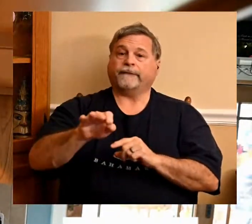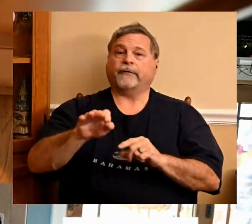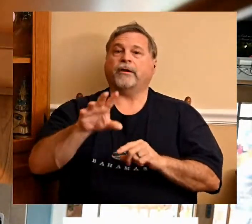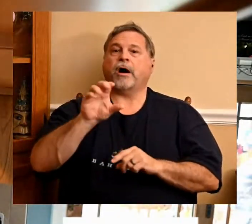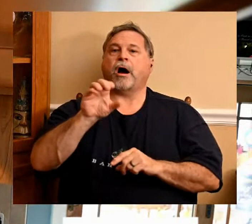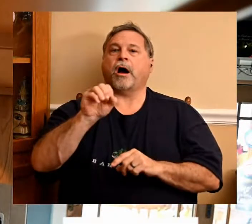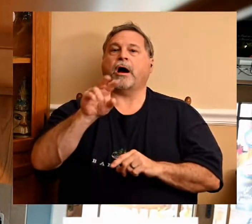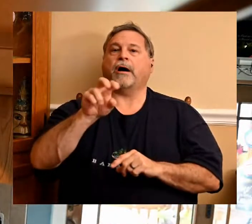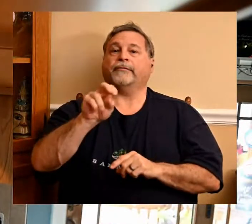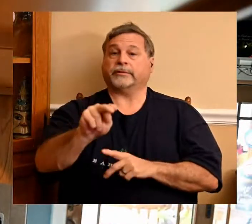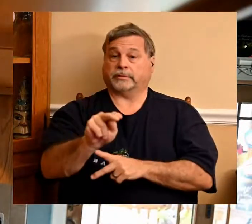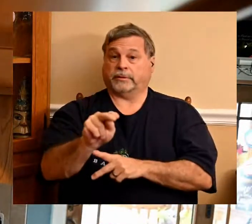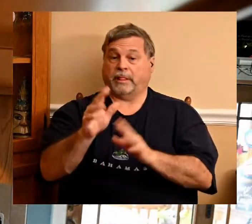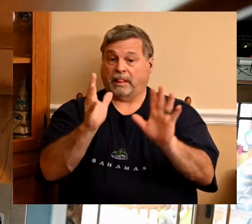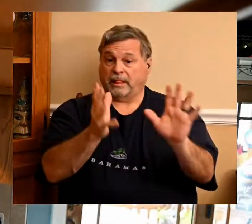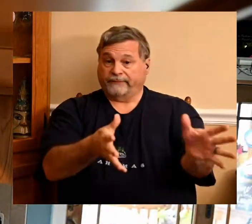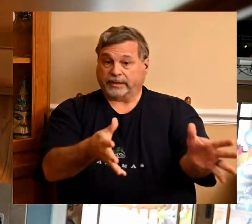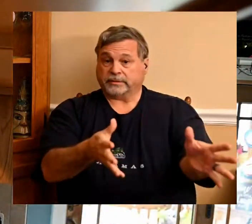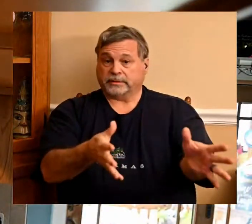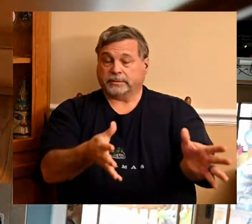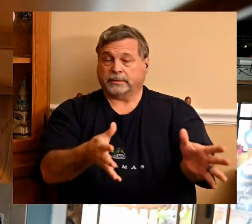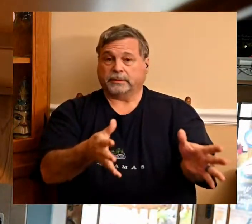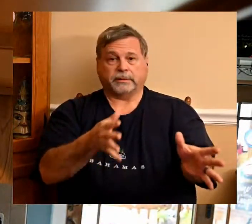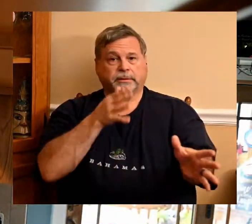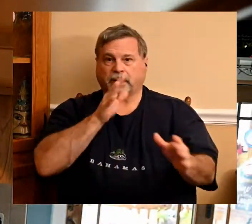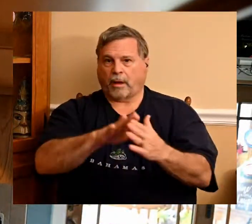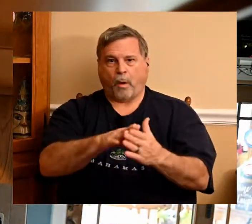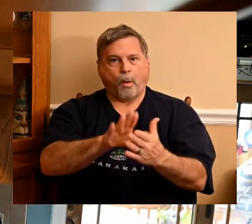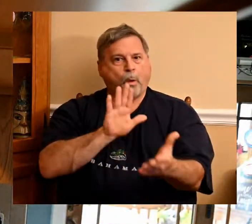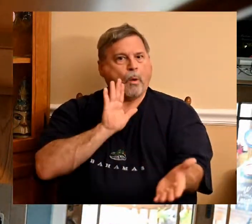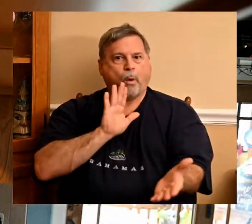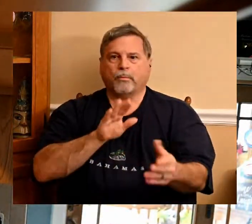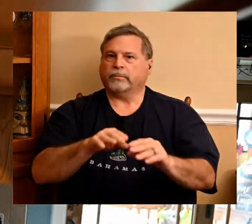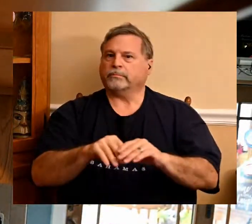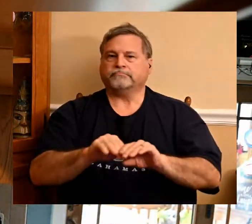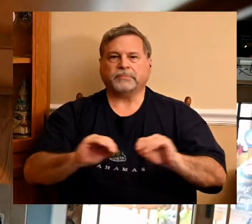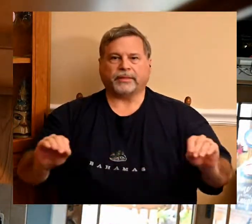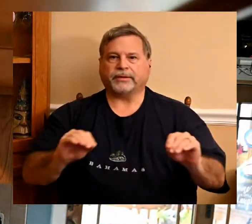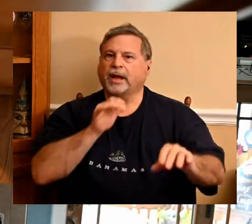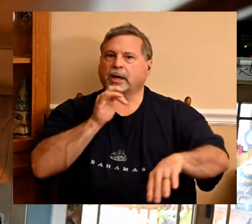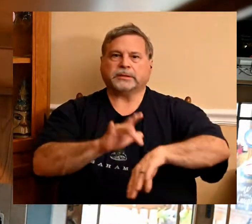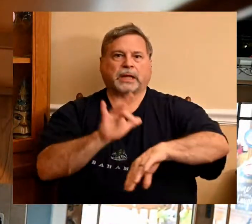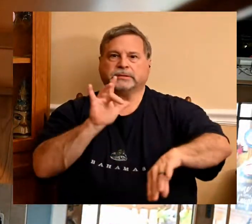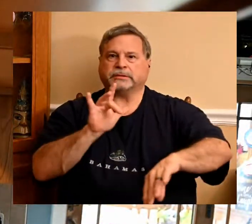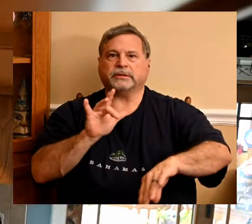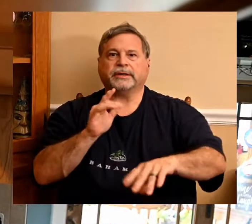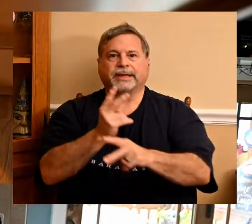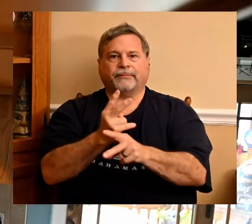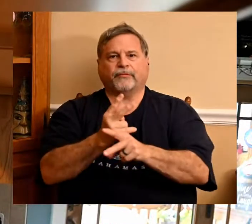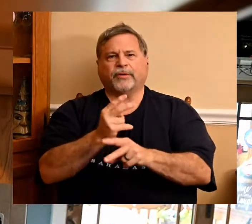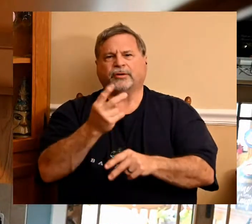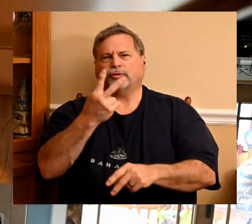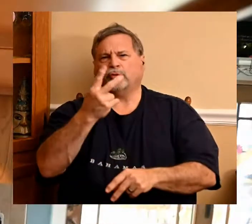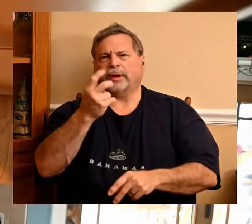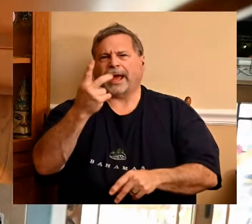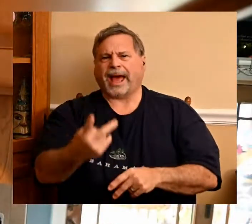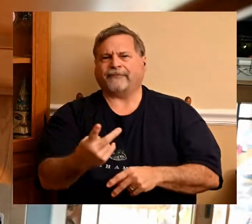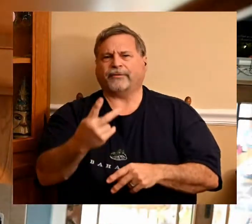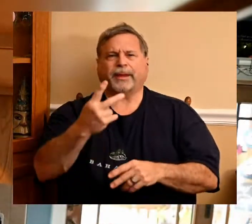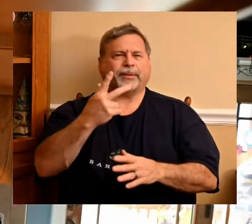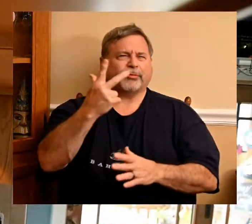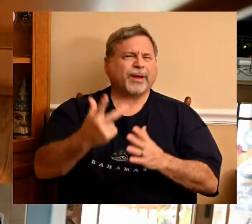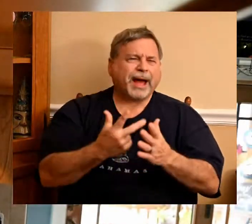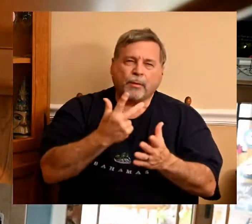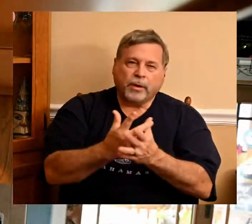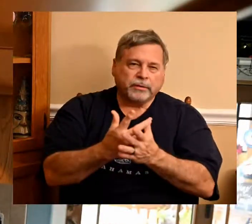oven. And I'm going to leave it. And I'm not going to touch it. And we're going to leave it for about 2.5 to 3 hours.